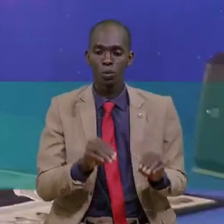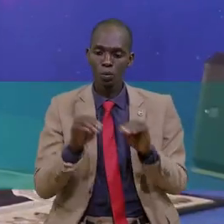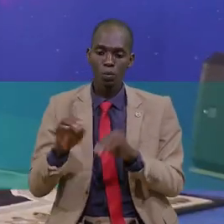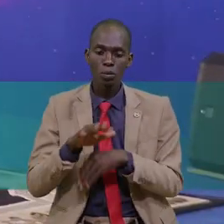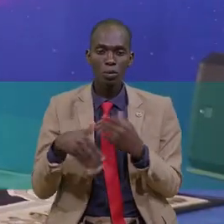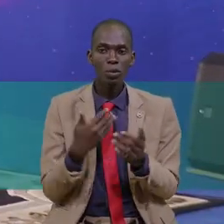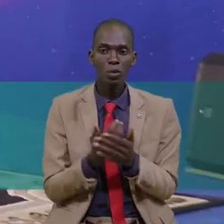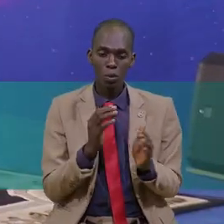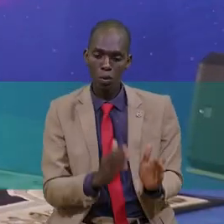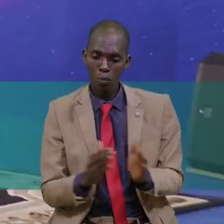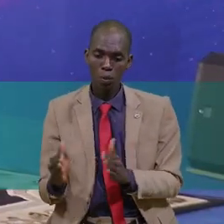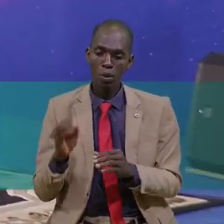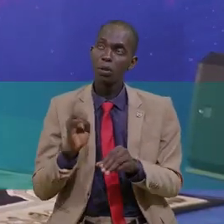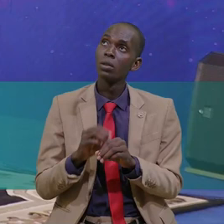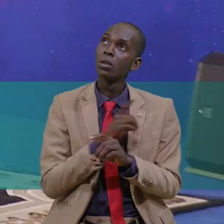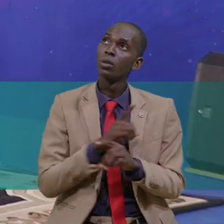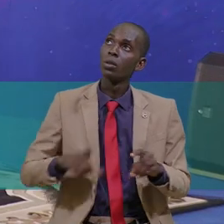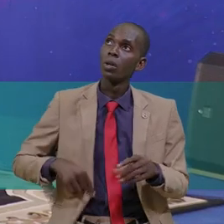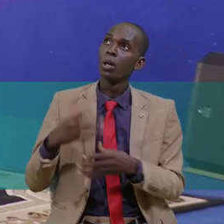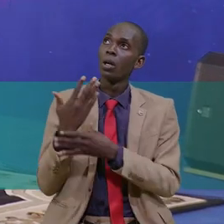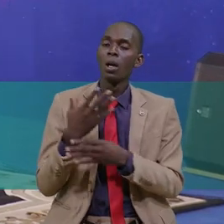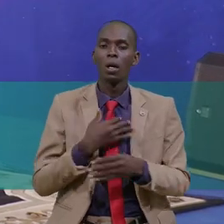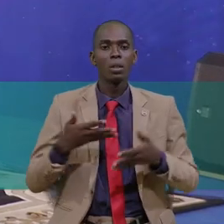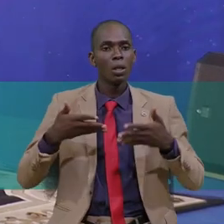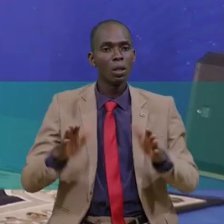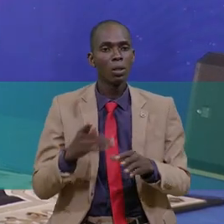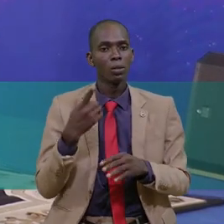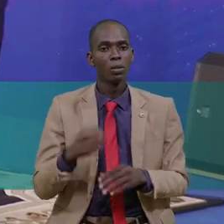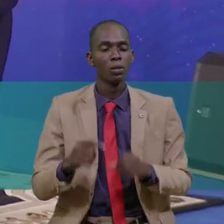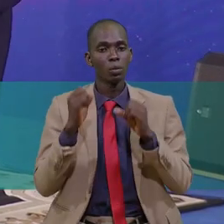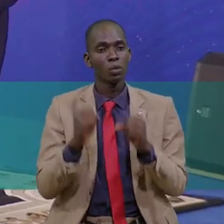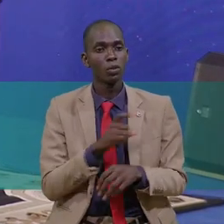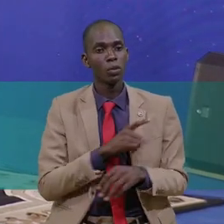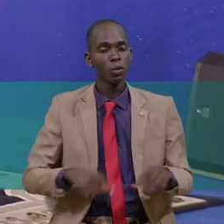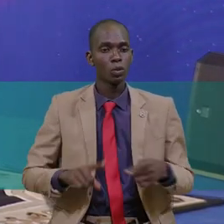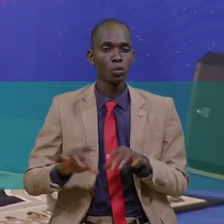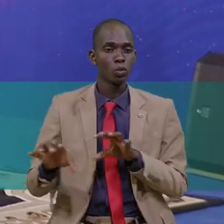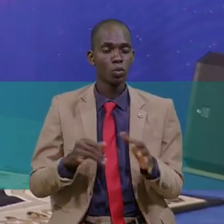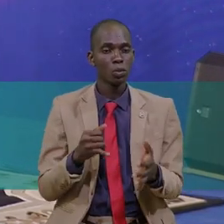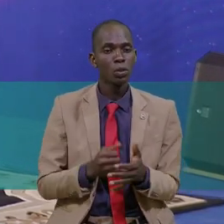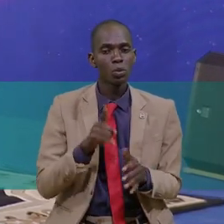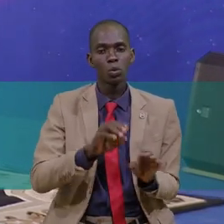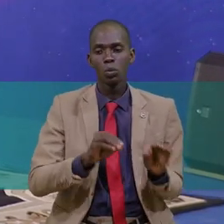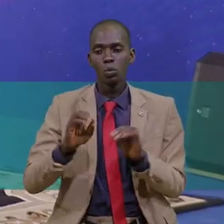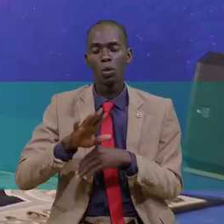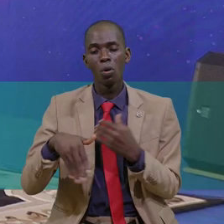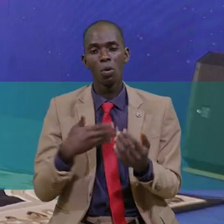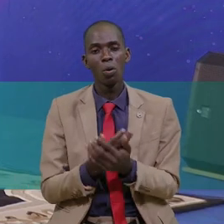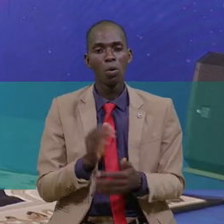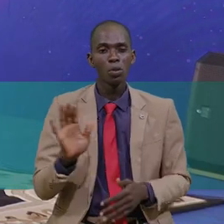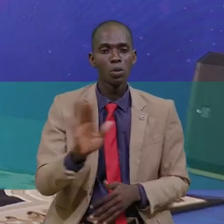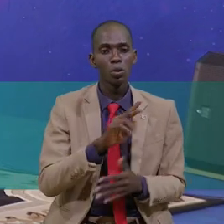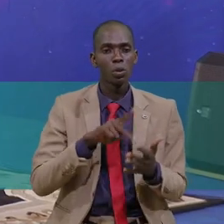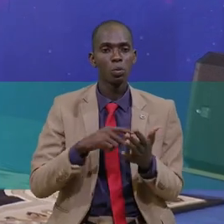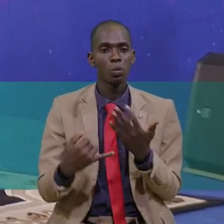allow the zeal of the Lord of hosts to perform it? Can you put all your projects and everything you